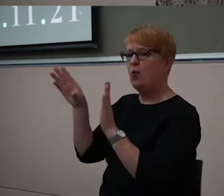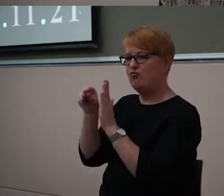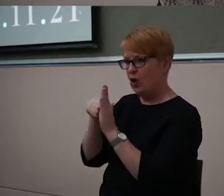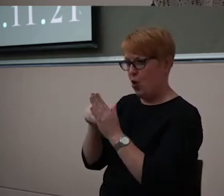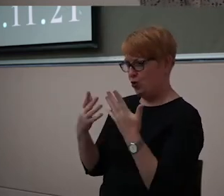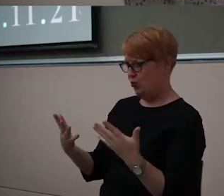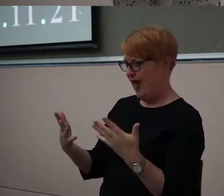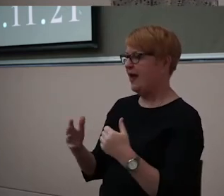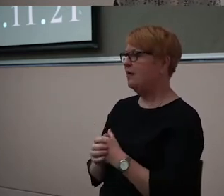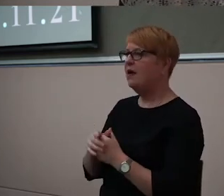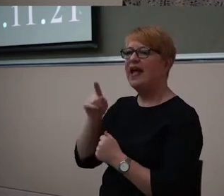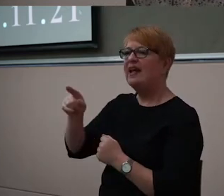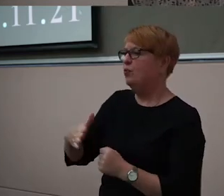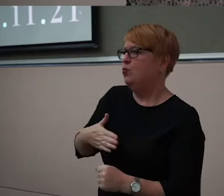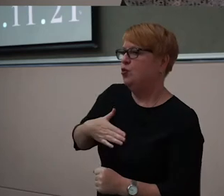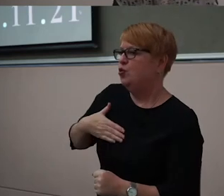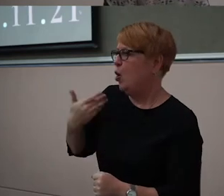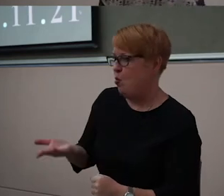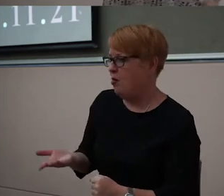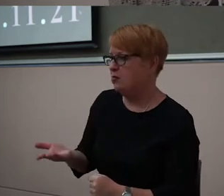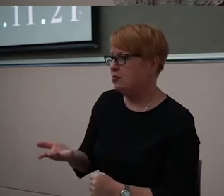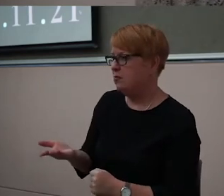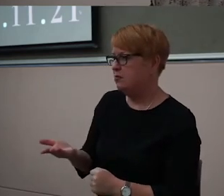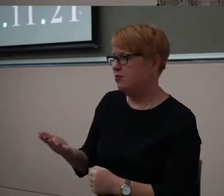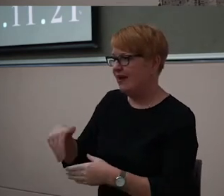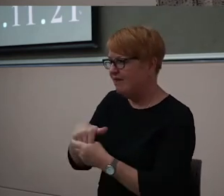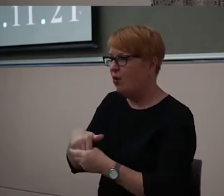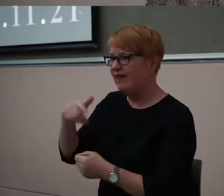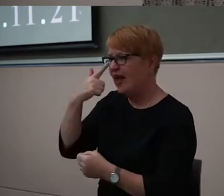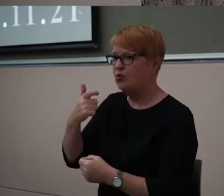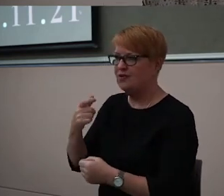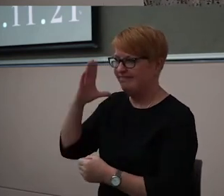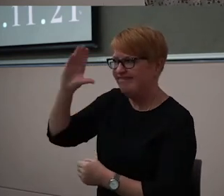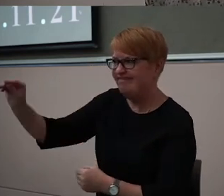even though, actually, you, there's none of that.